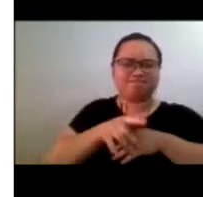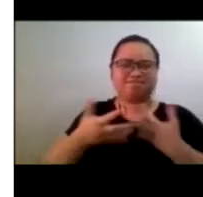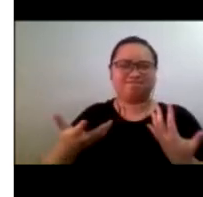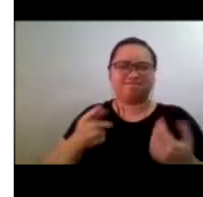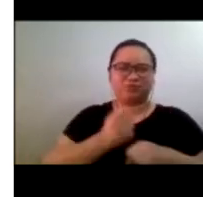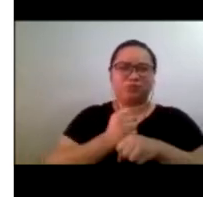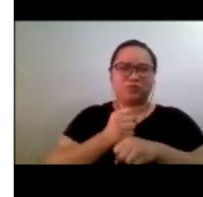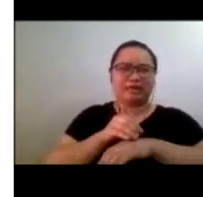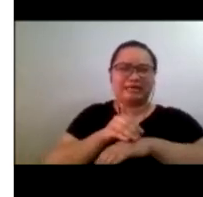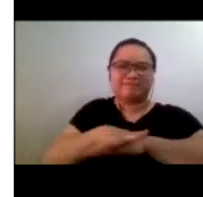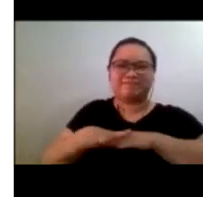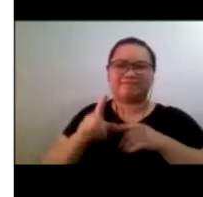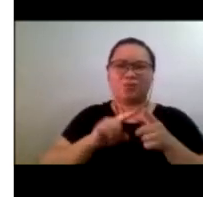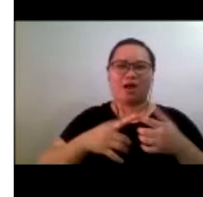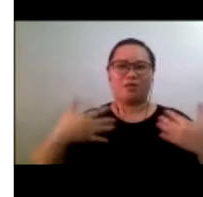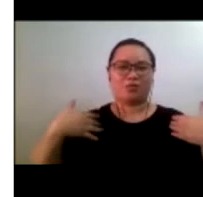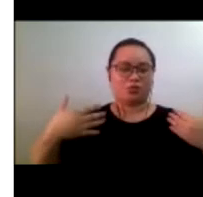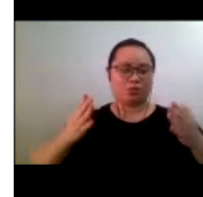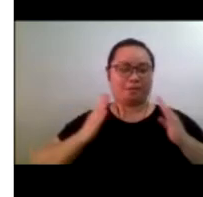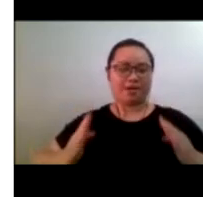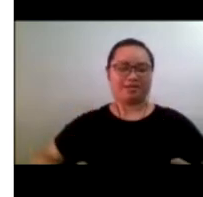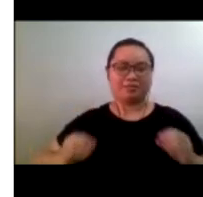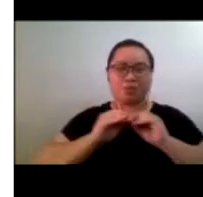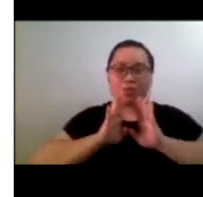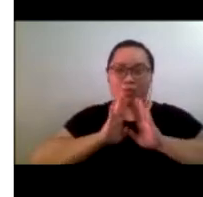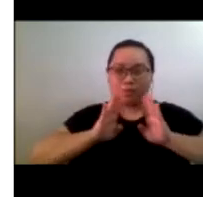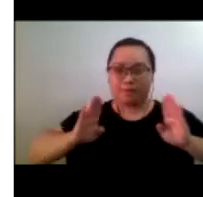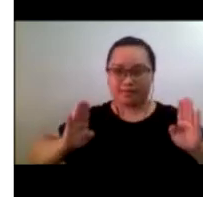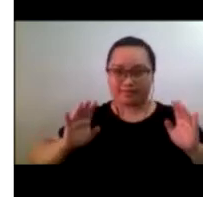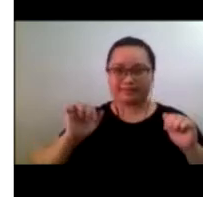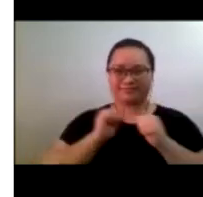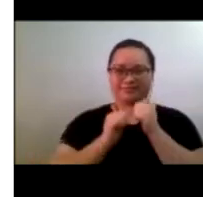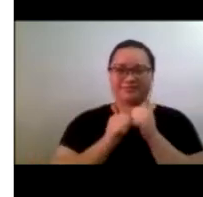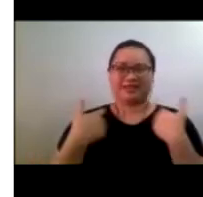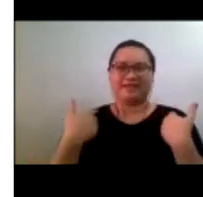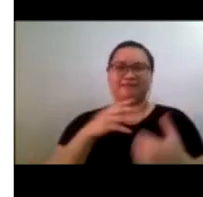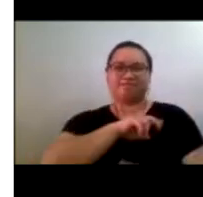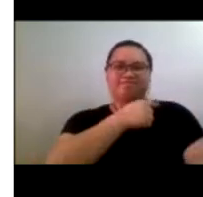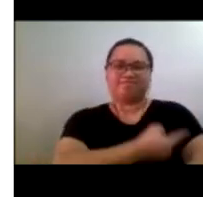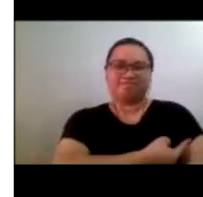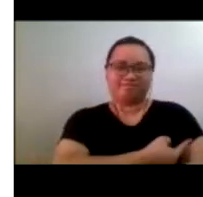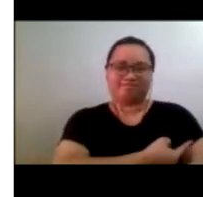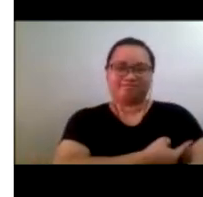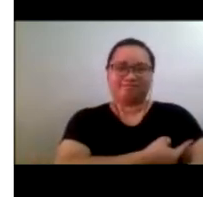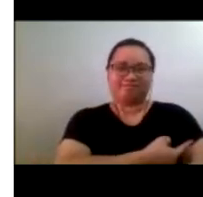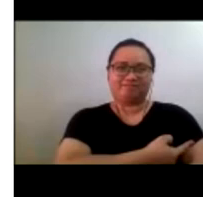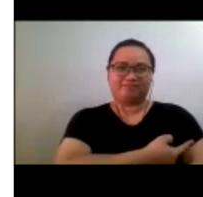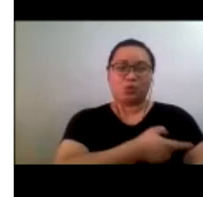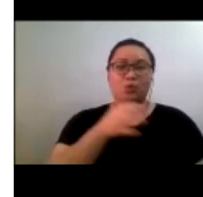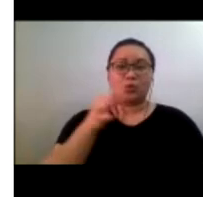expand. But then the not powerful poses would be those poses that make you